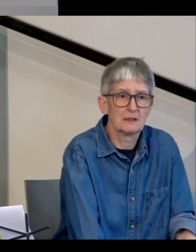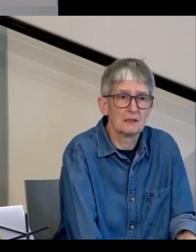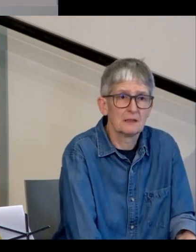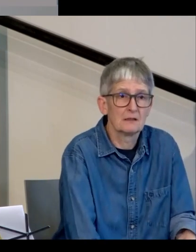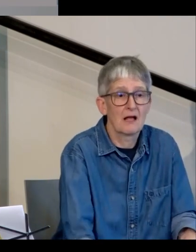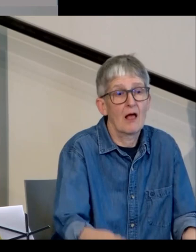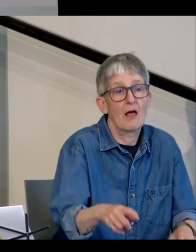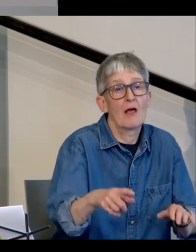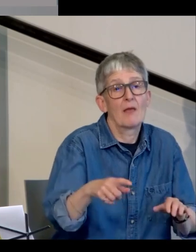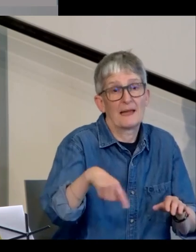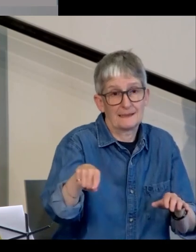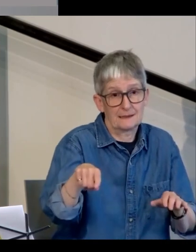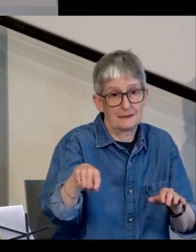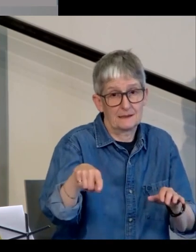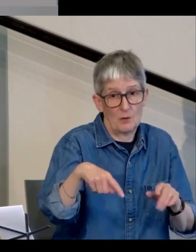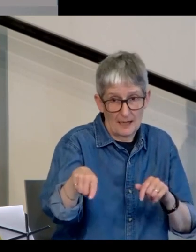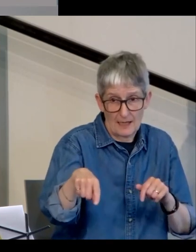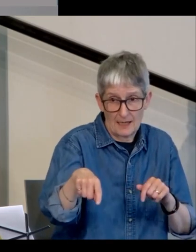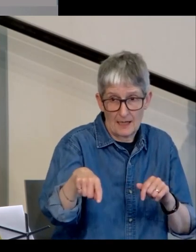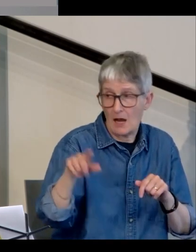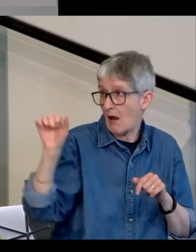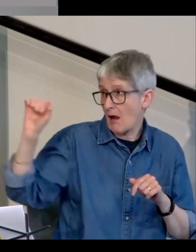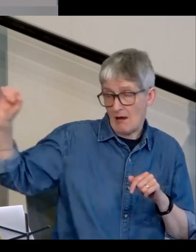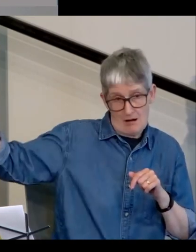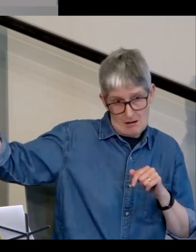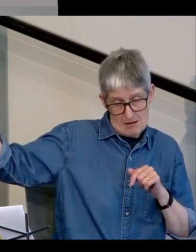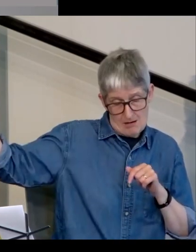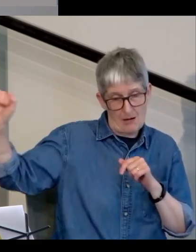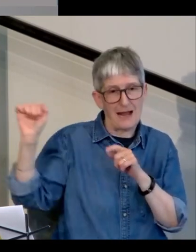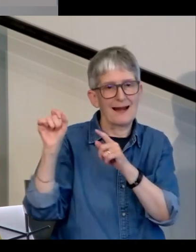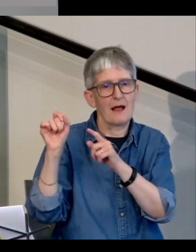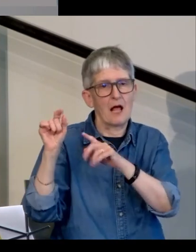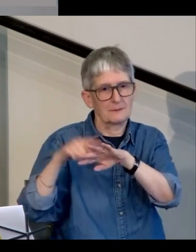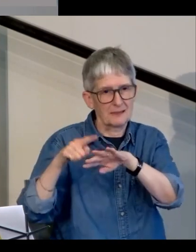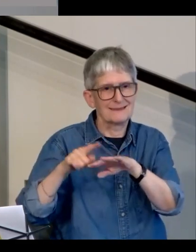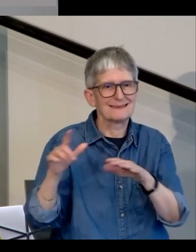This week, Peter and I celebrated our 37th wedding anniversary.